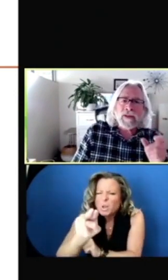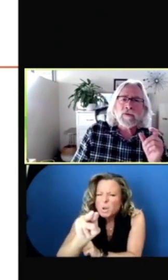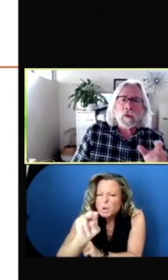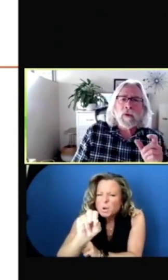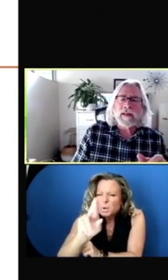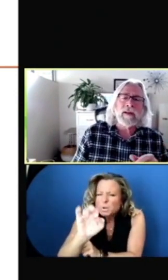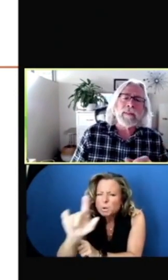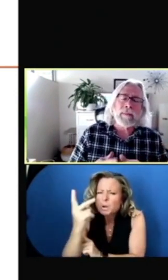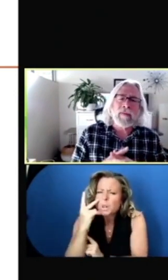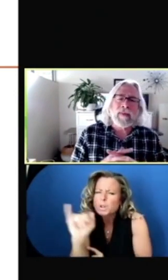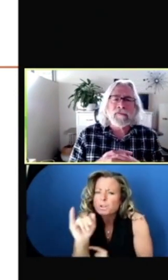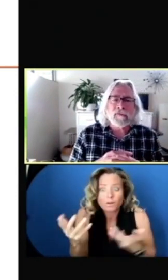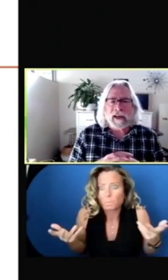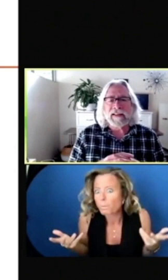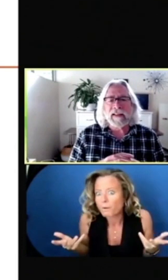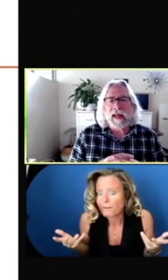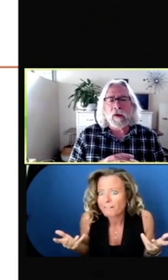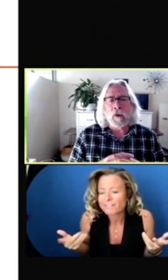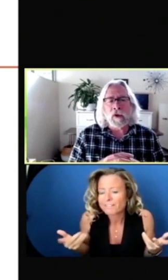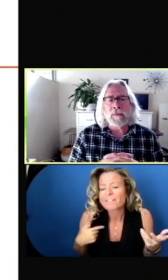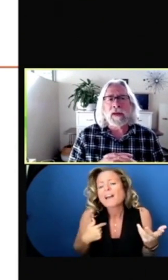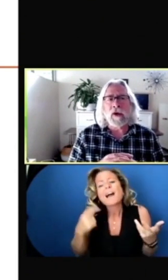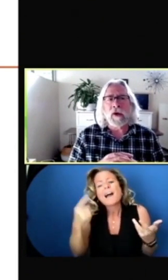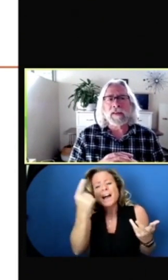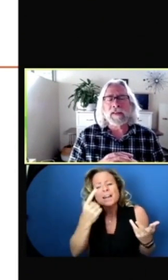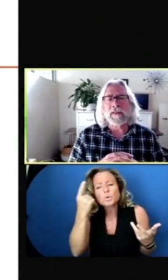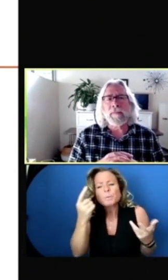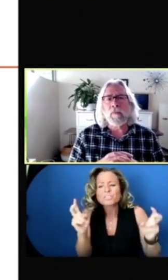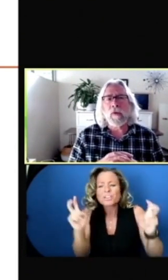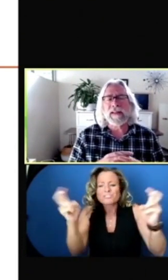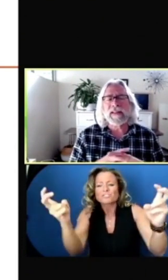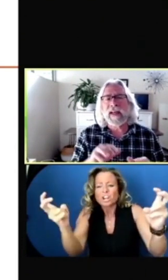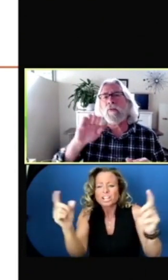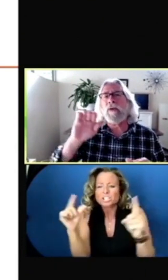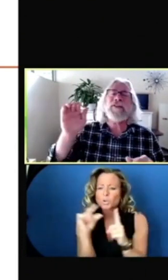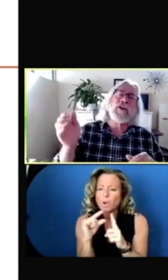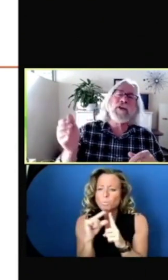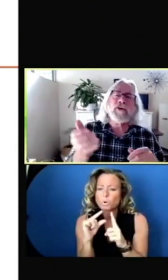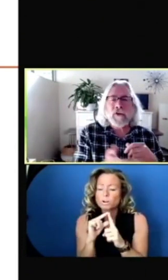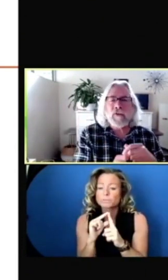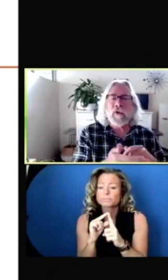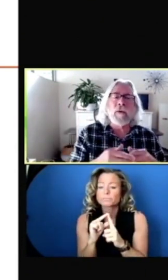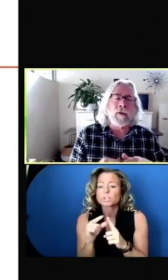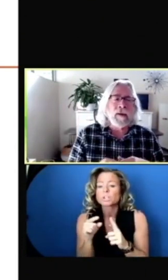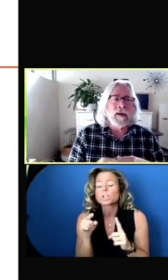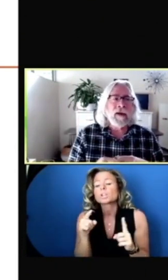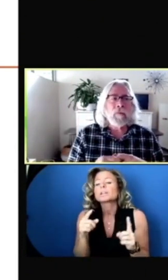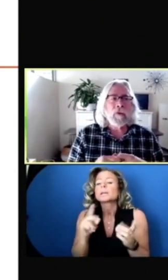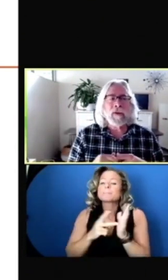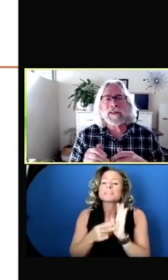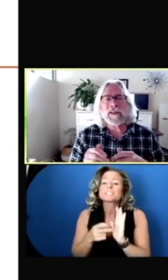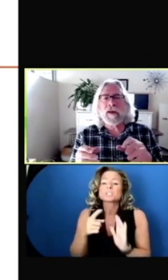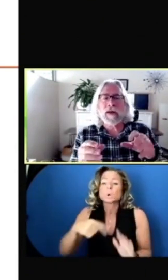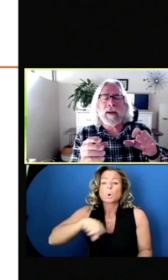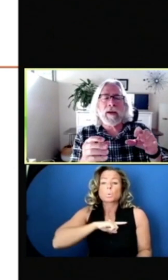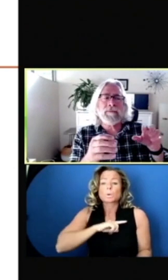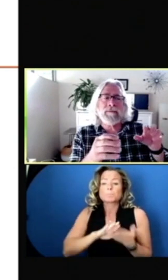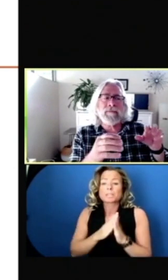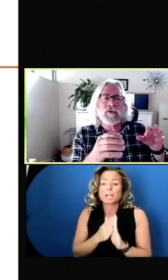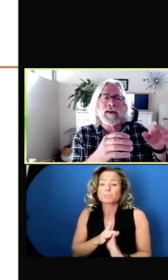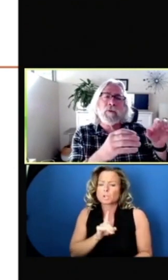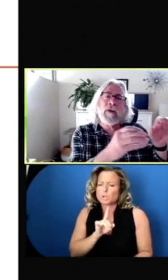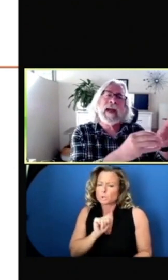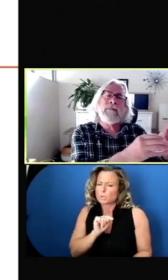And I always worry a little bit about that phrase and that word, because when we say return to normal, we're really talking